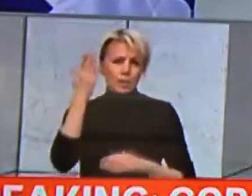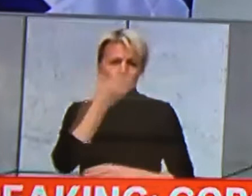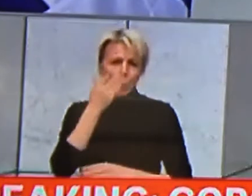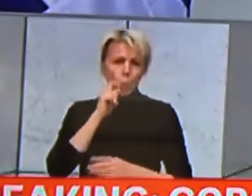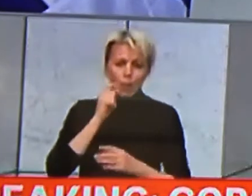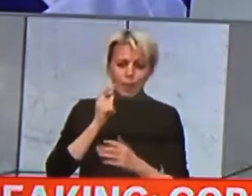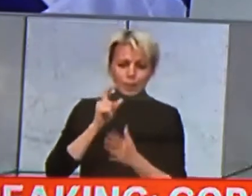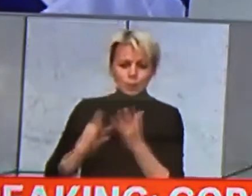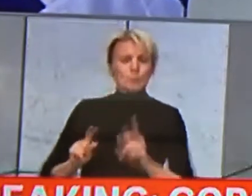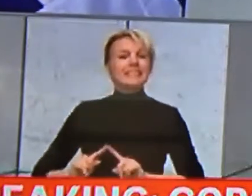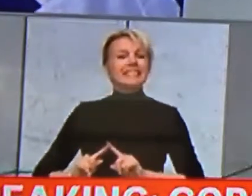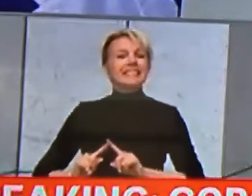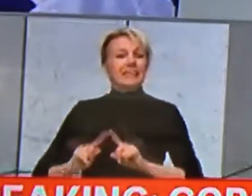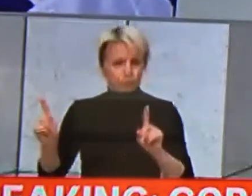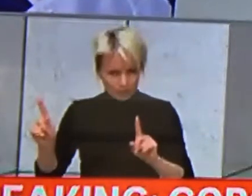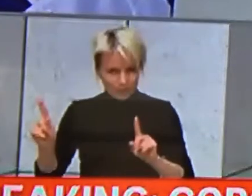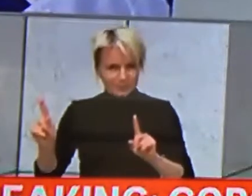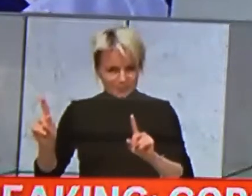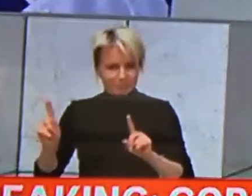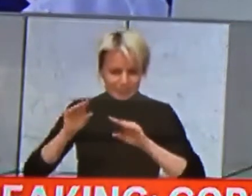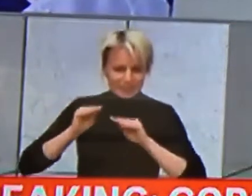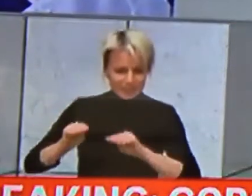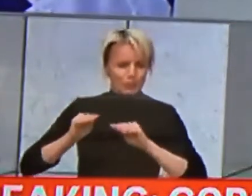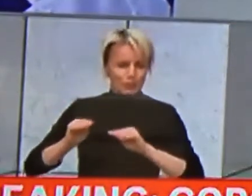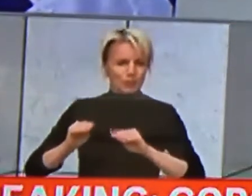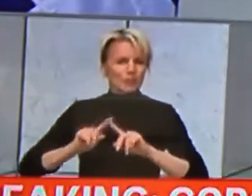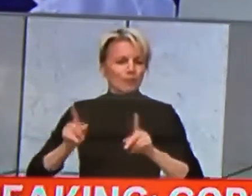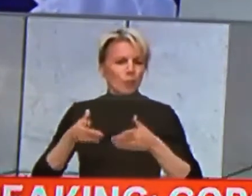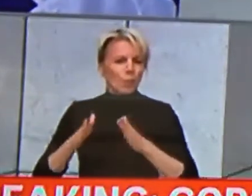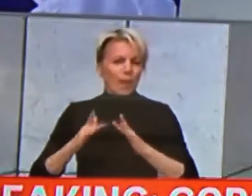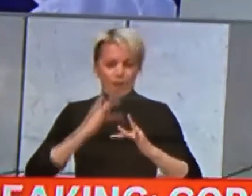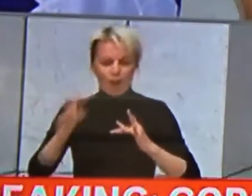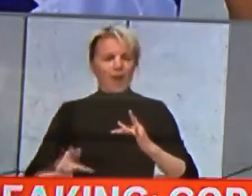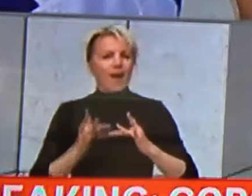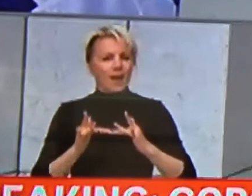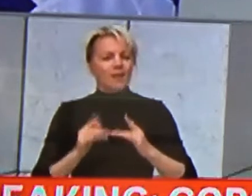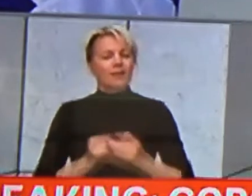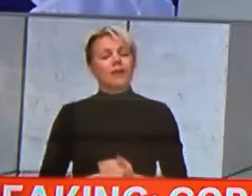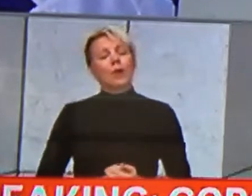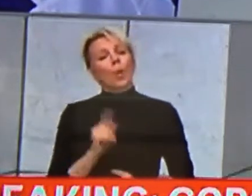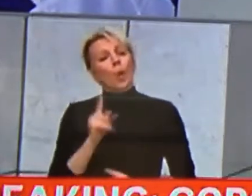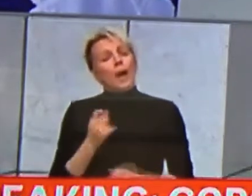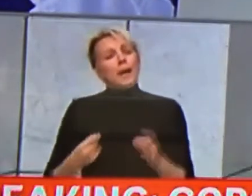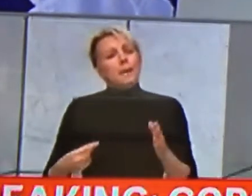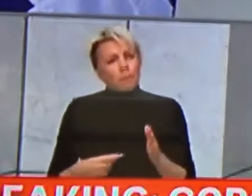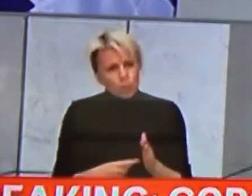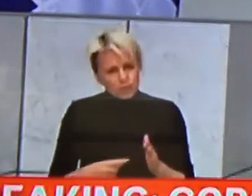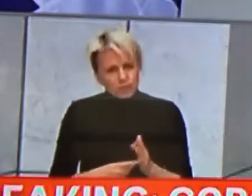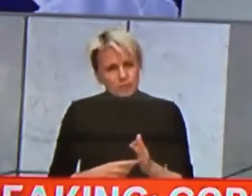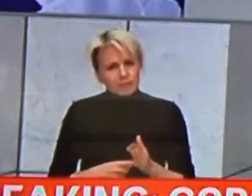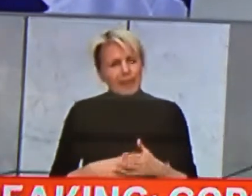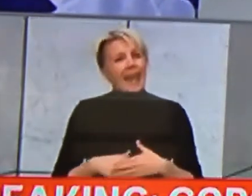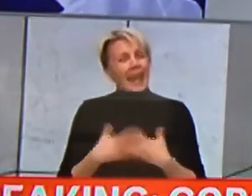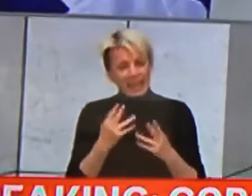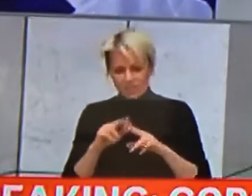won't look like it has looked up until now. But what is important, that vulnerable families, that parents who